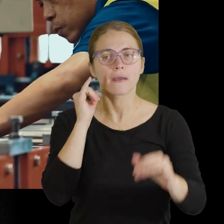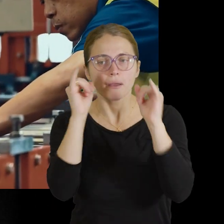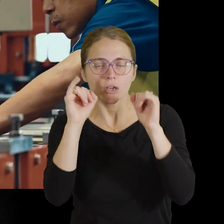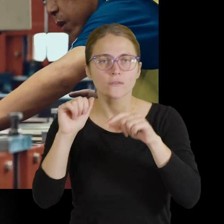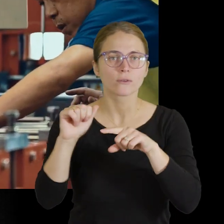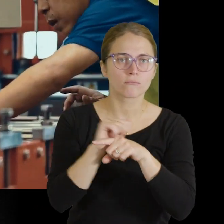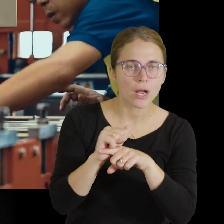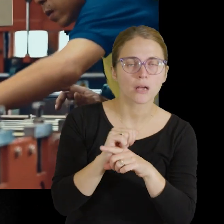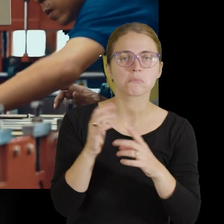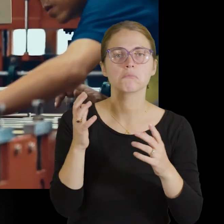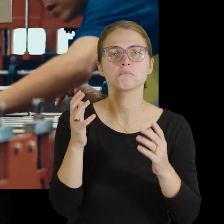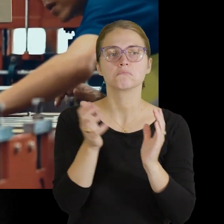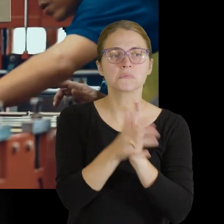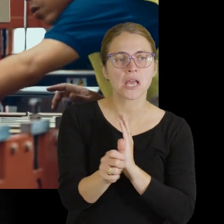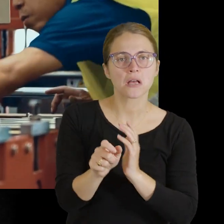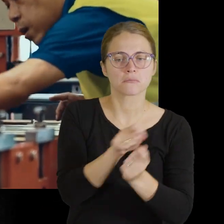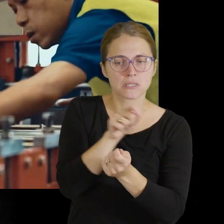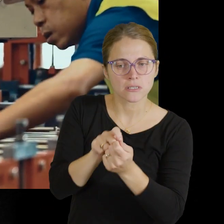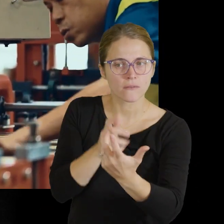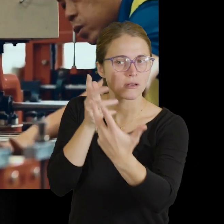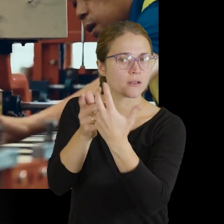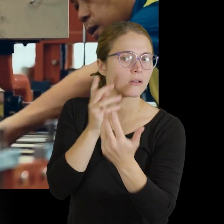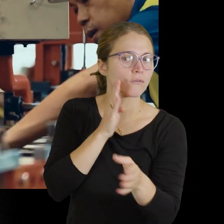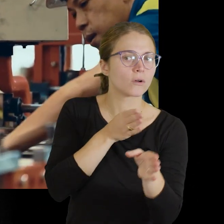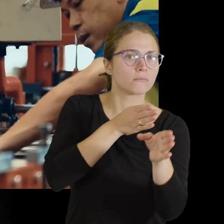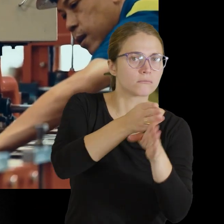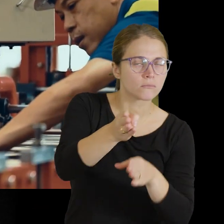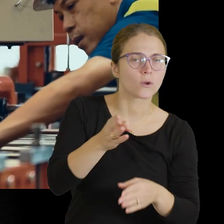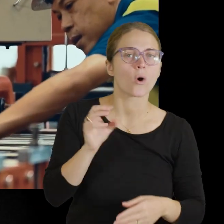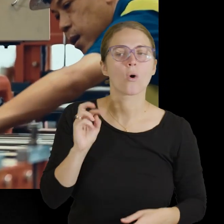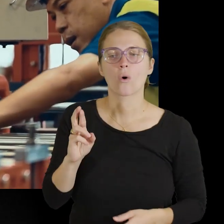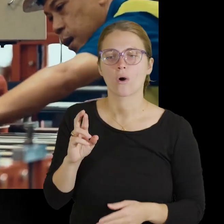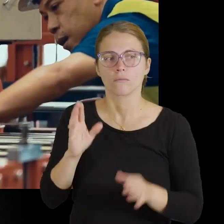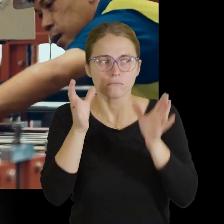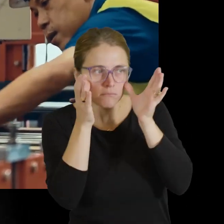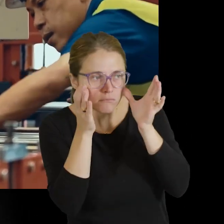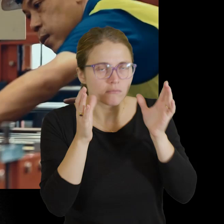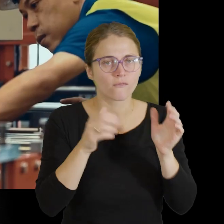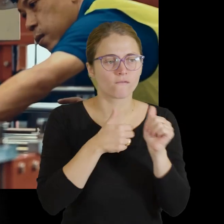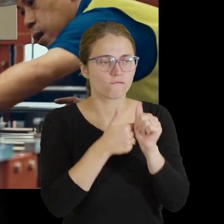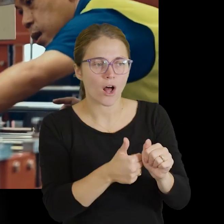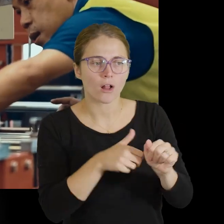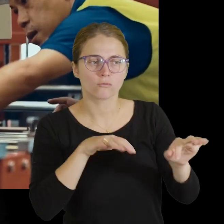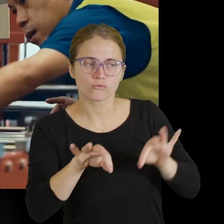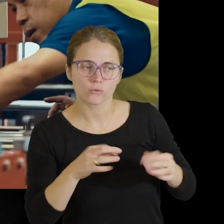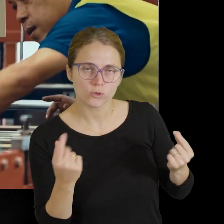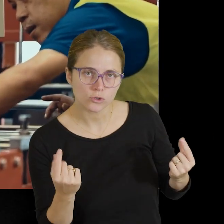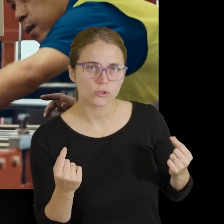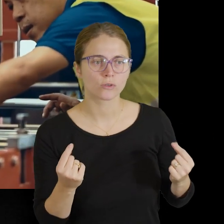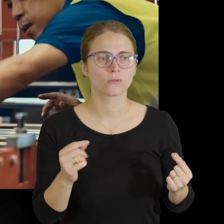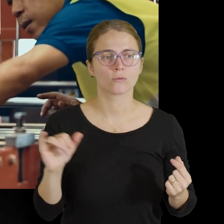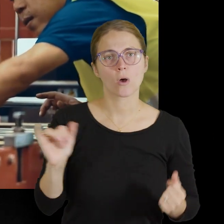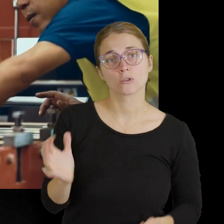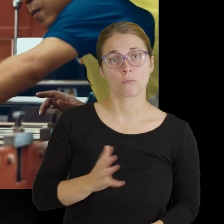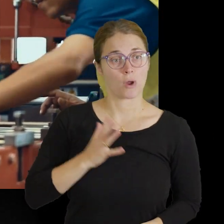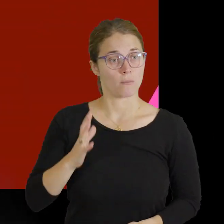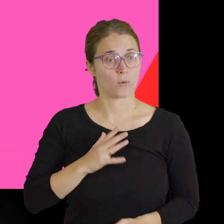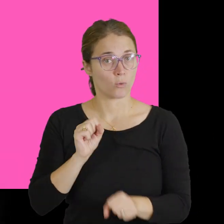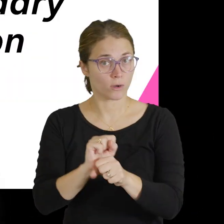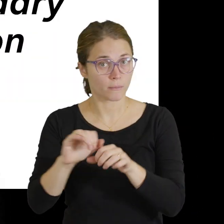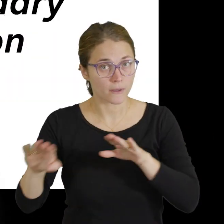readiness may involve explicit instruction in certain job skills, such as following instructions, proper work behavior, and time